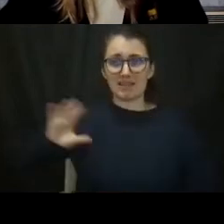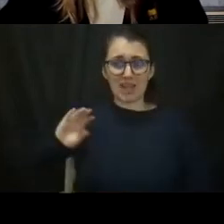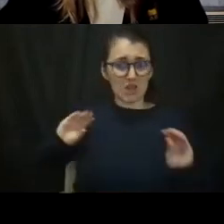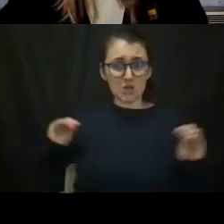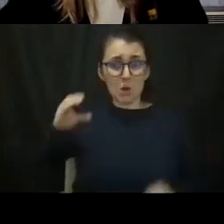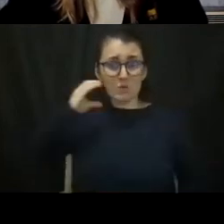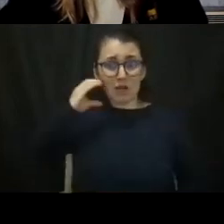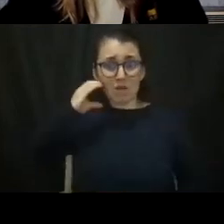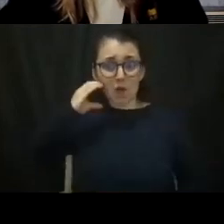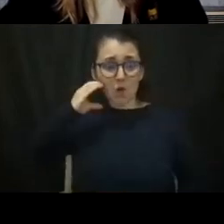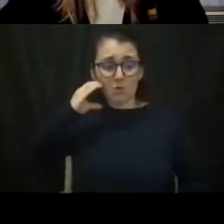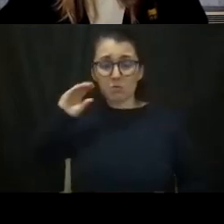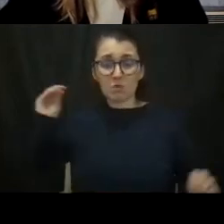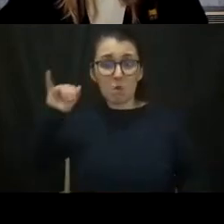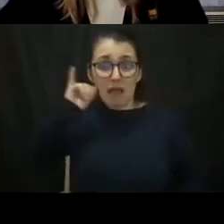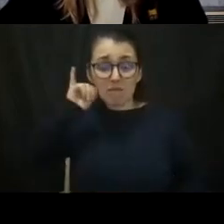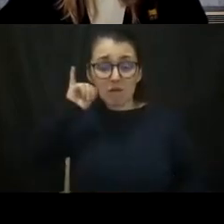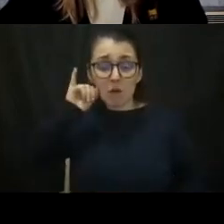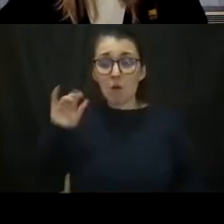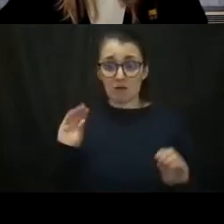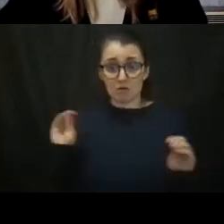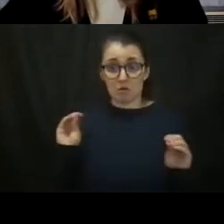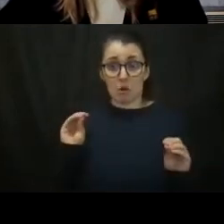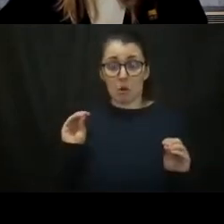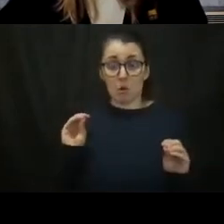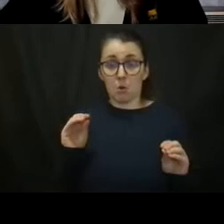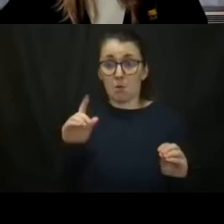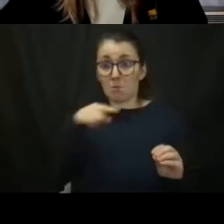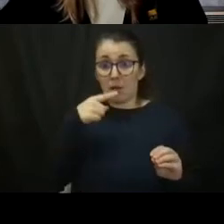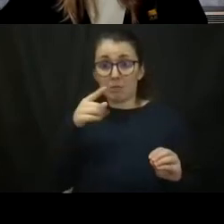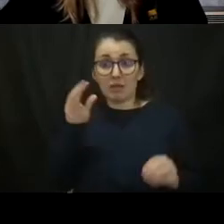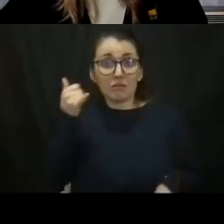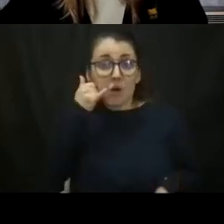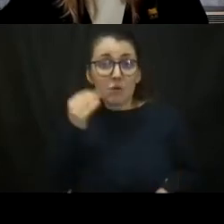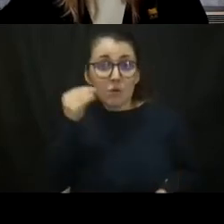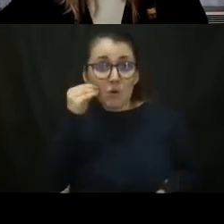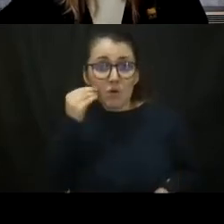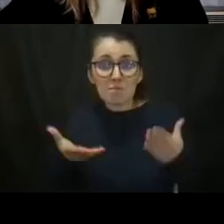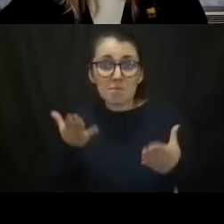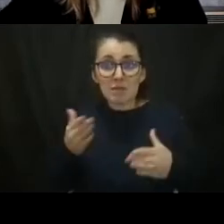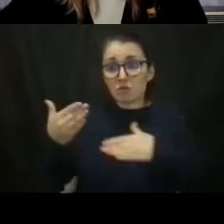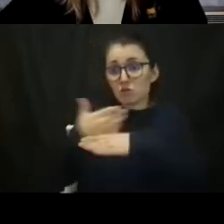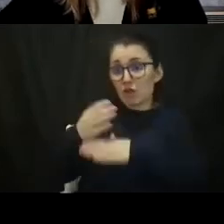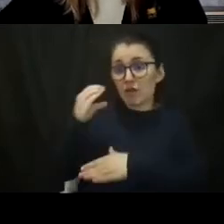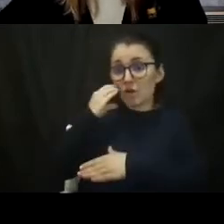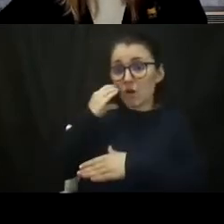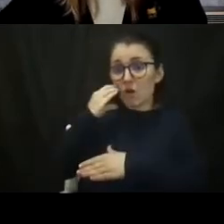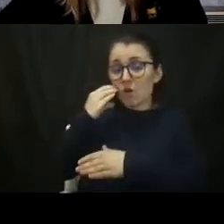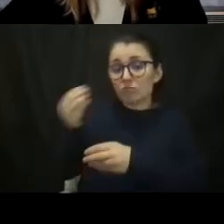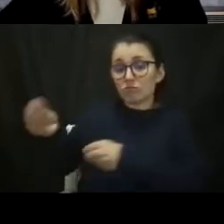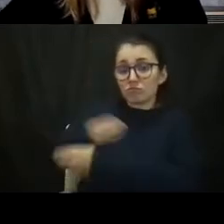of people didn't have public phones at home. Maybe they shared phones with their neighbors on what was called like a community